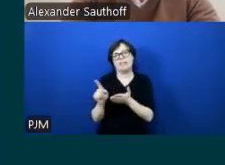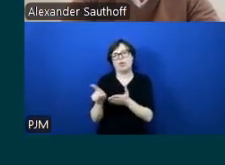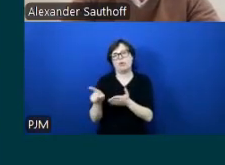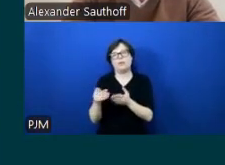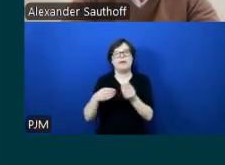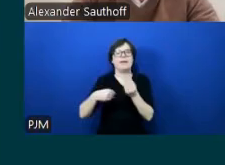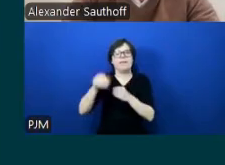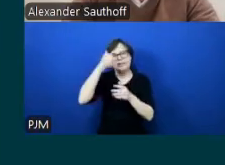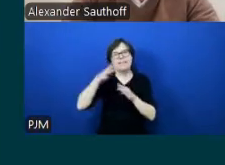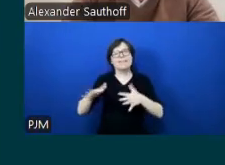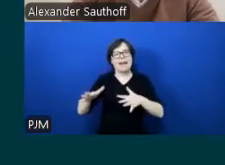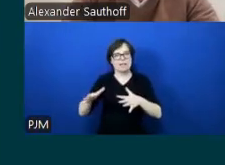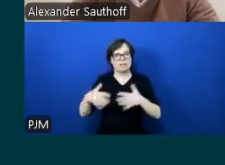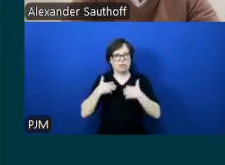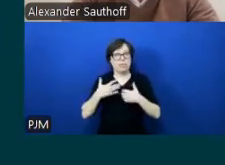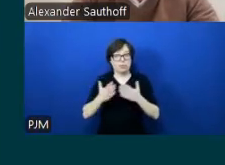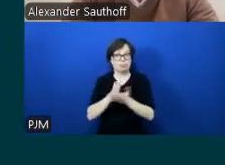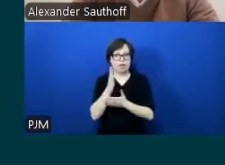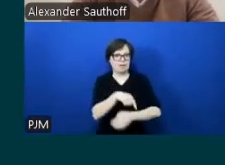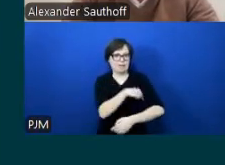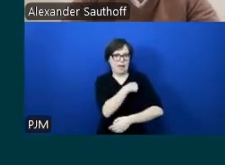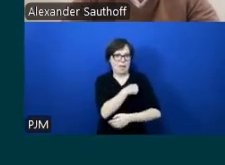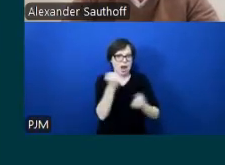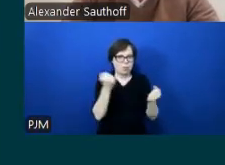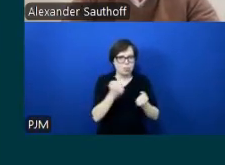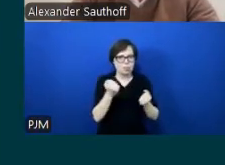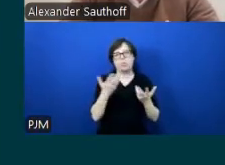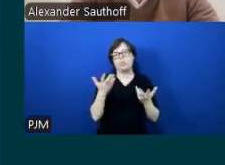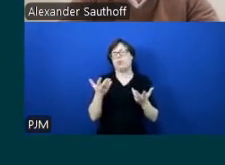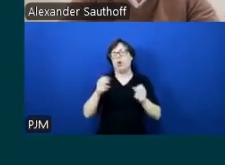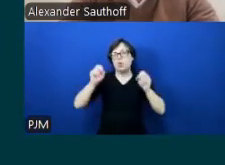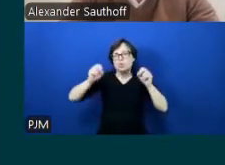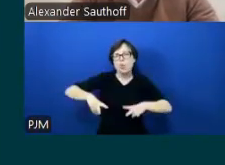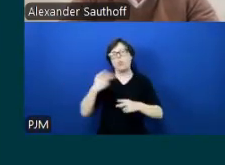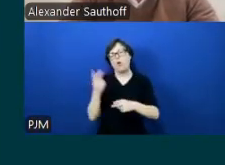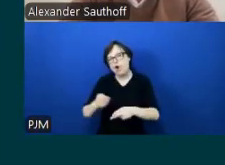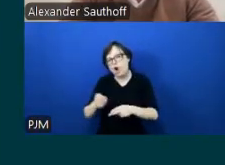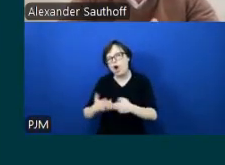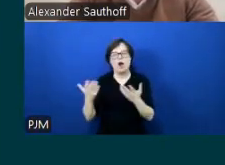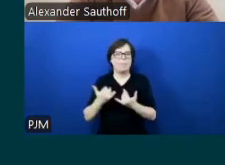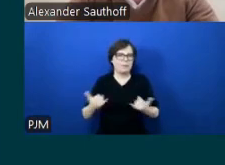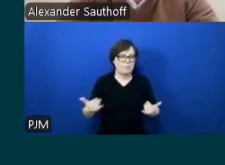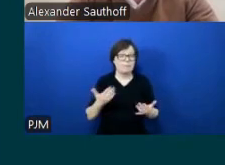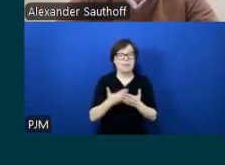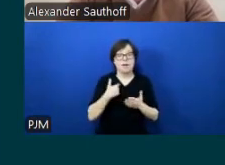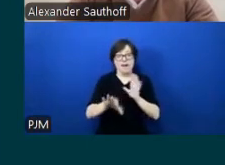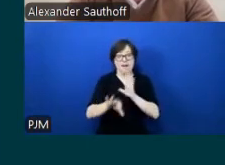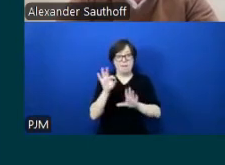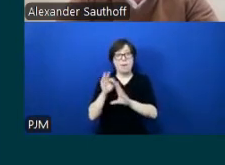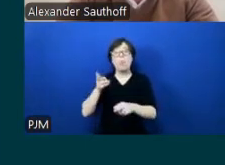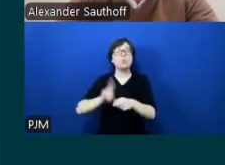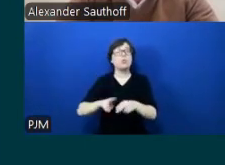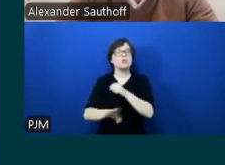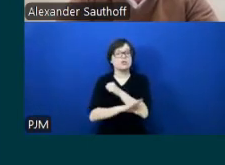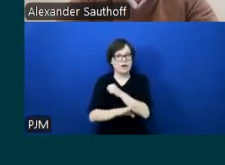is therefore very important to bear in mind when choosing tree species and when defining future trees